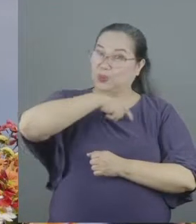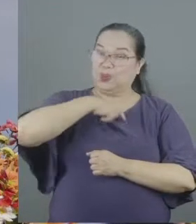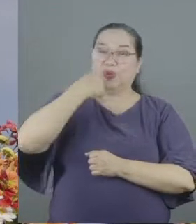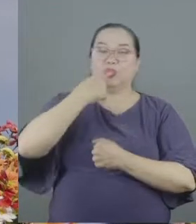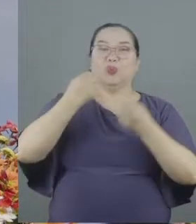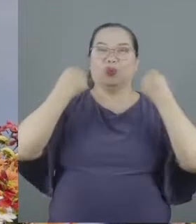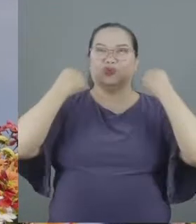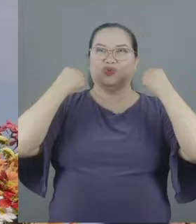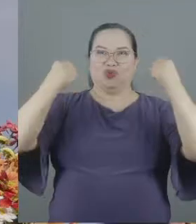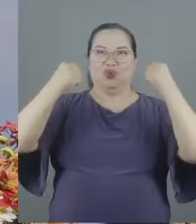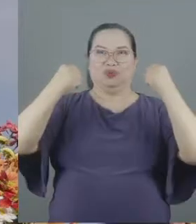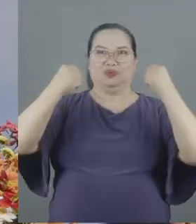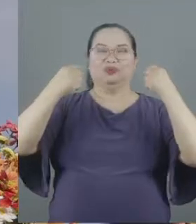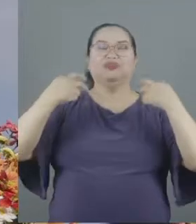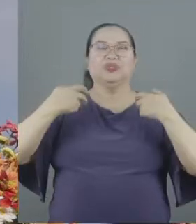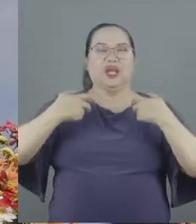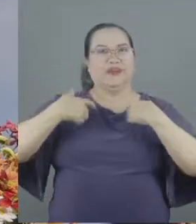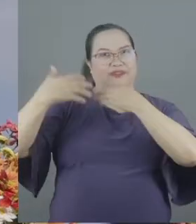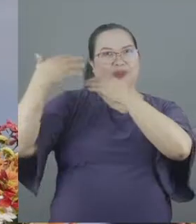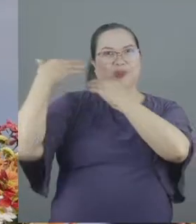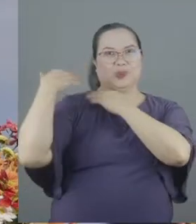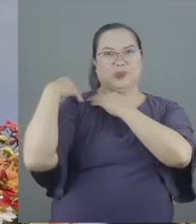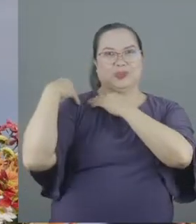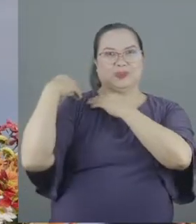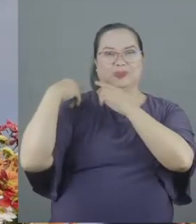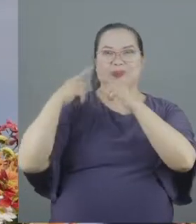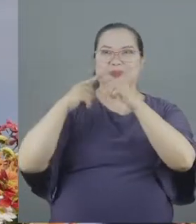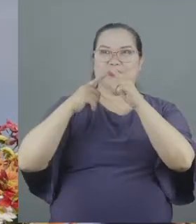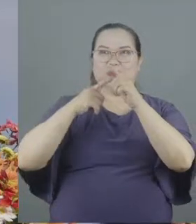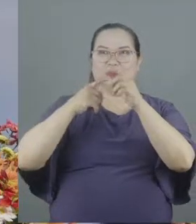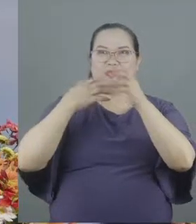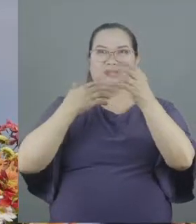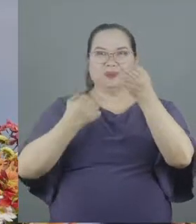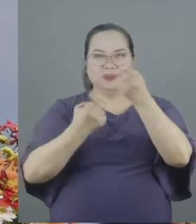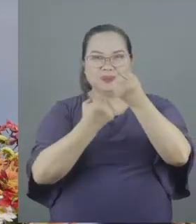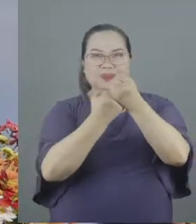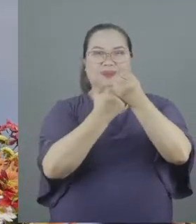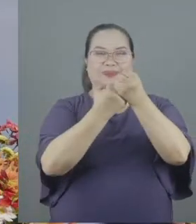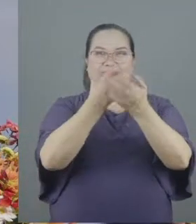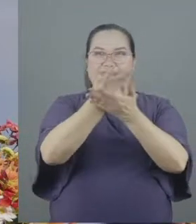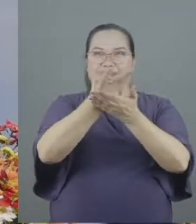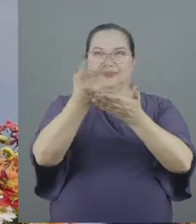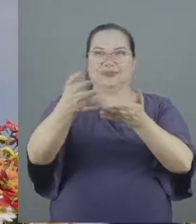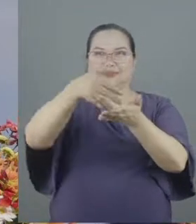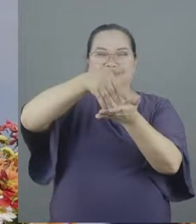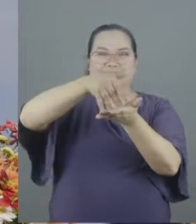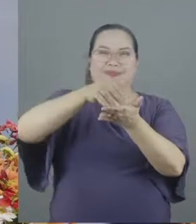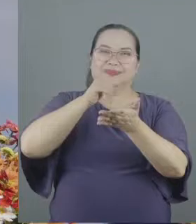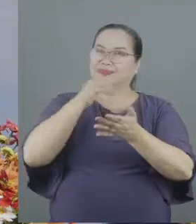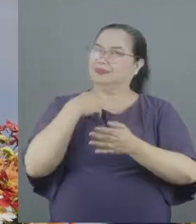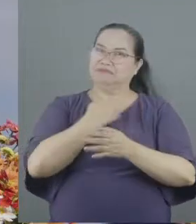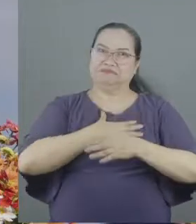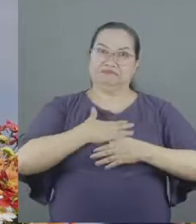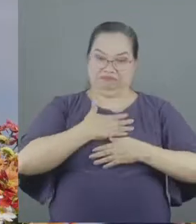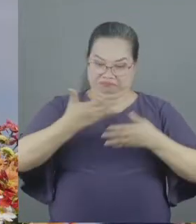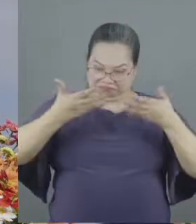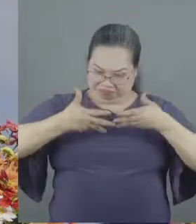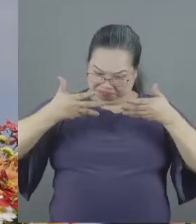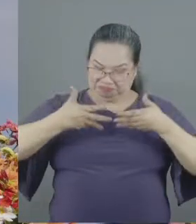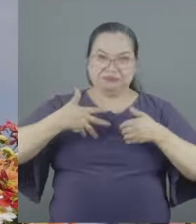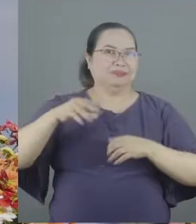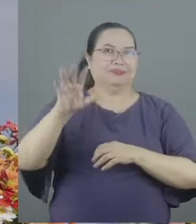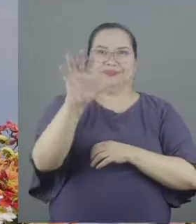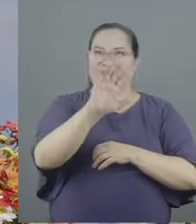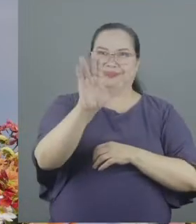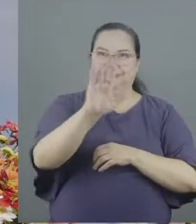strong, have an obligation to bear with the failings of the weak and not to please ourselves. Let